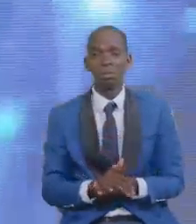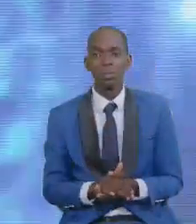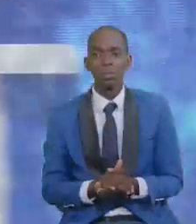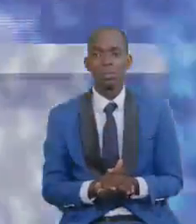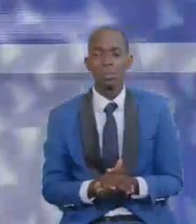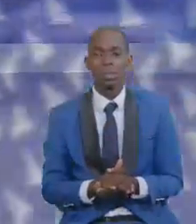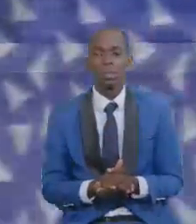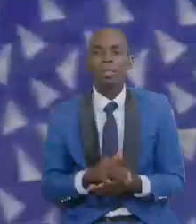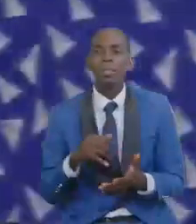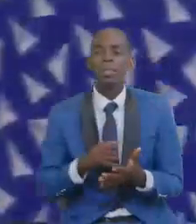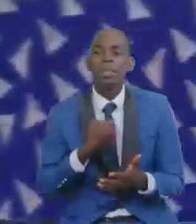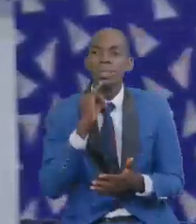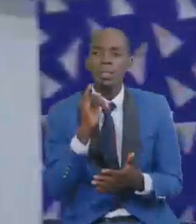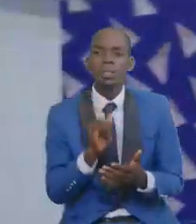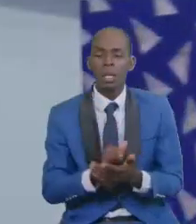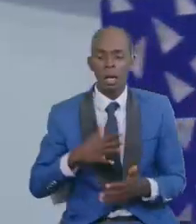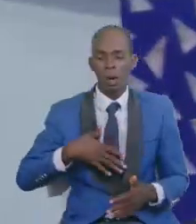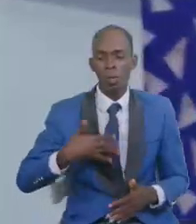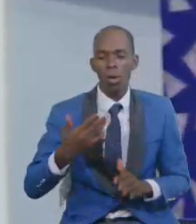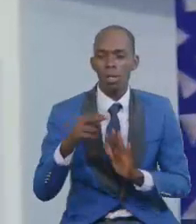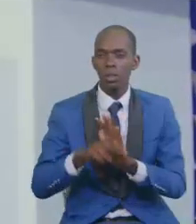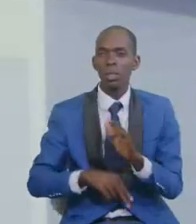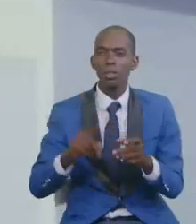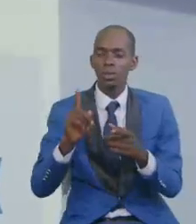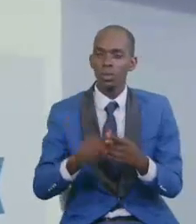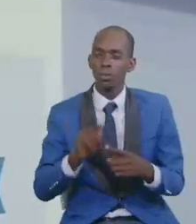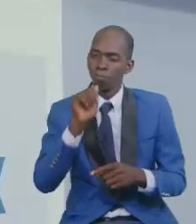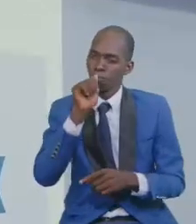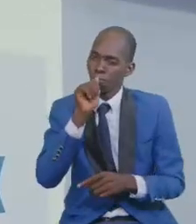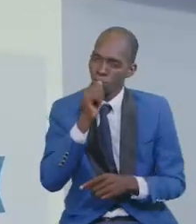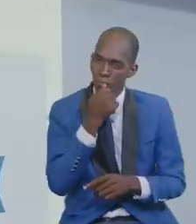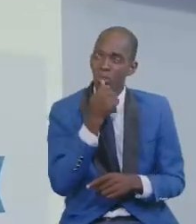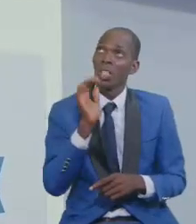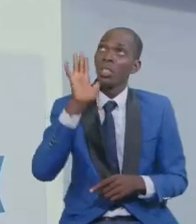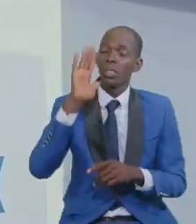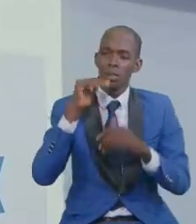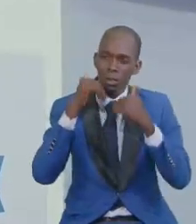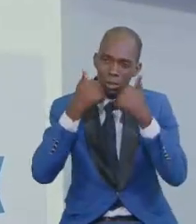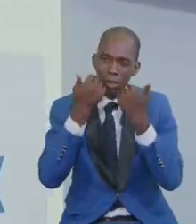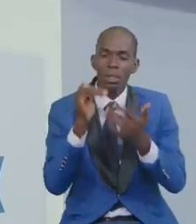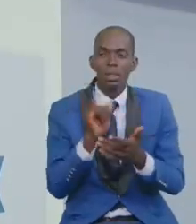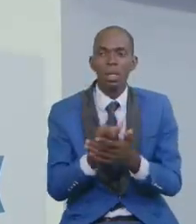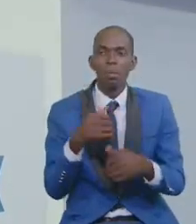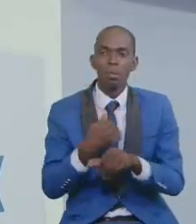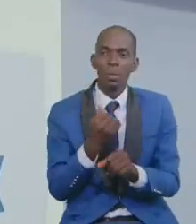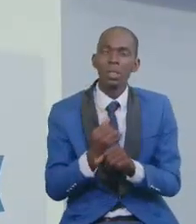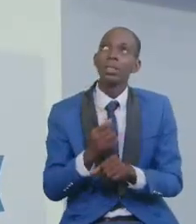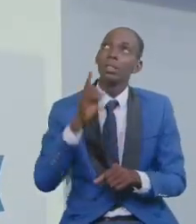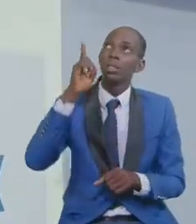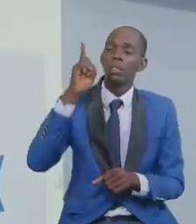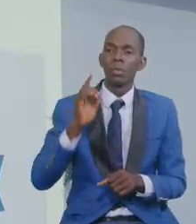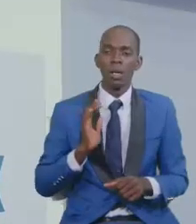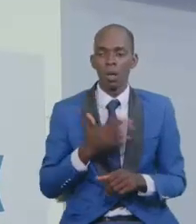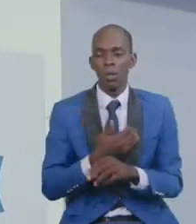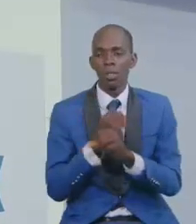It is that willingness to bear his reproach that makes him a savior, a sanctifier,